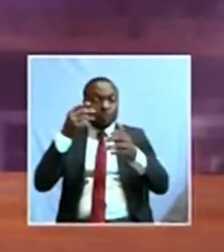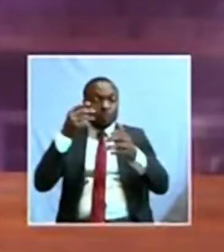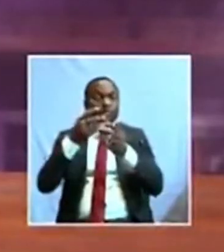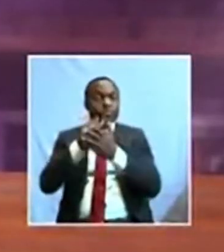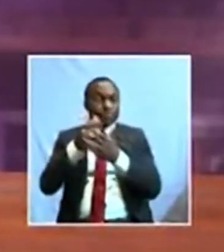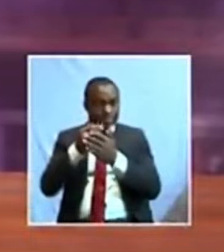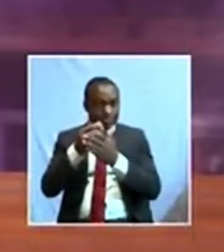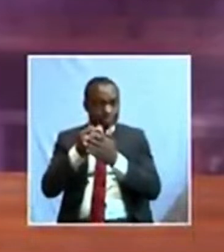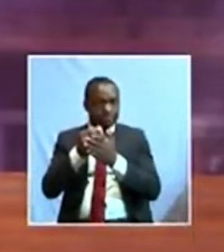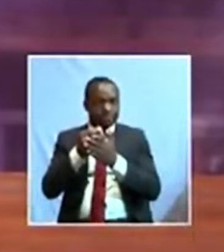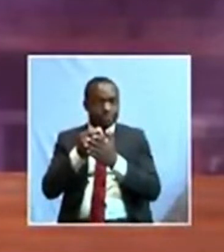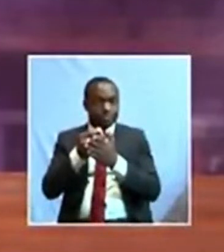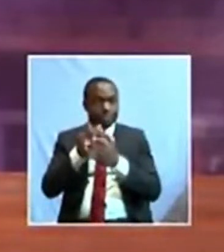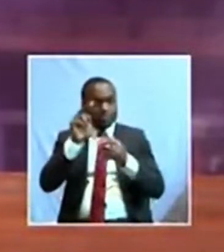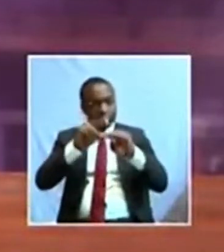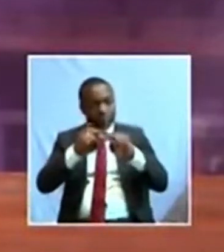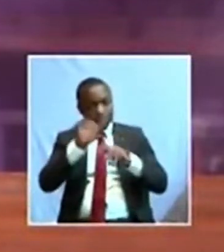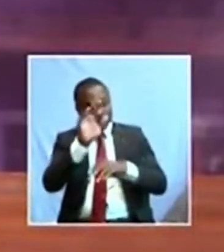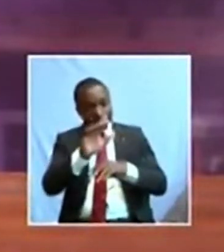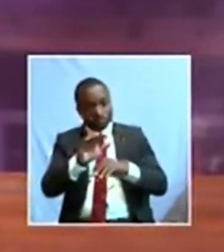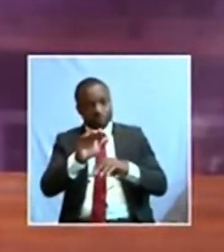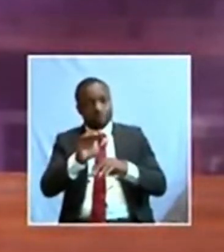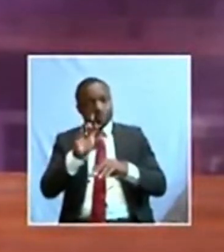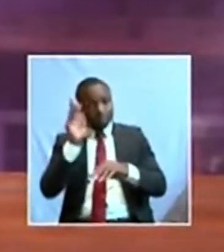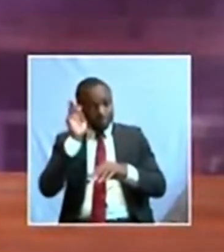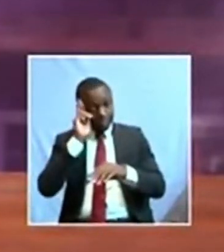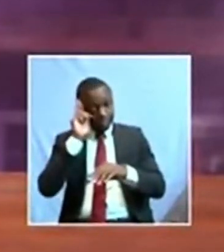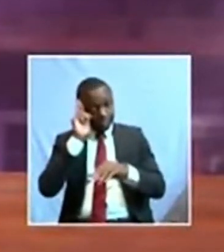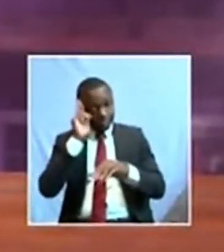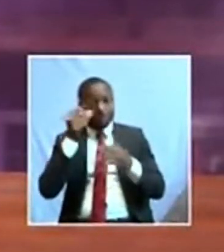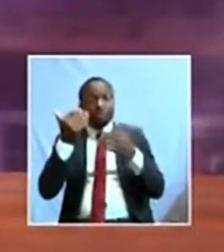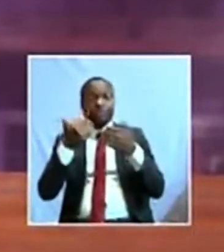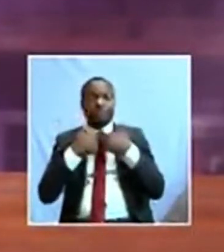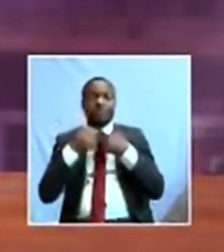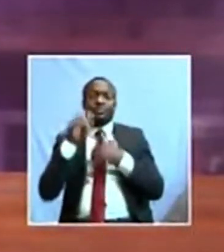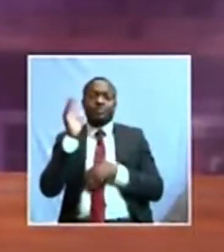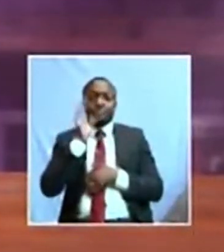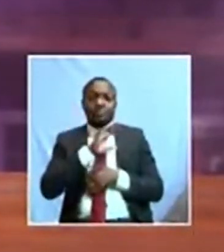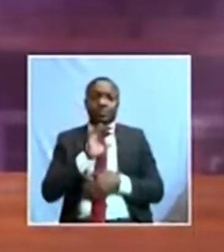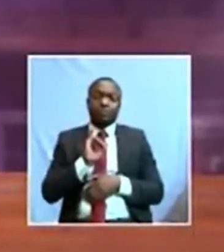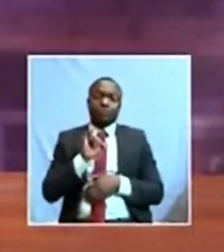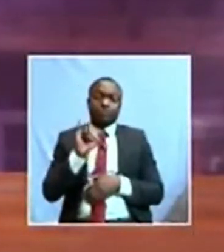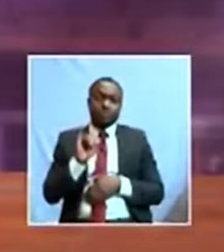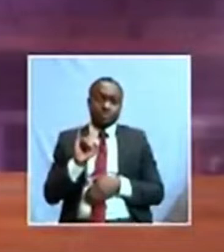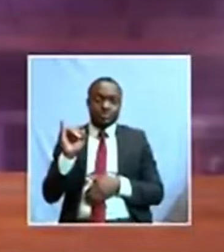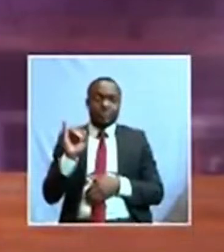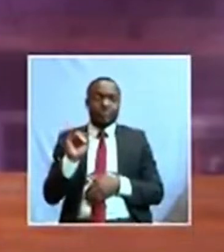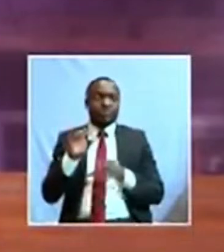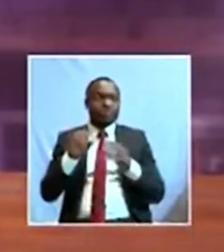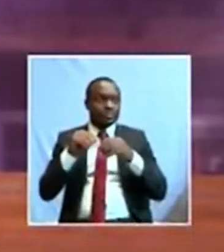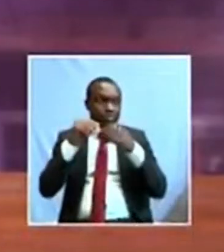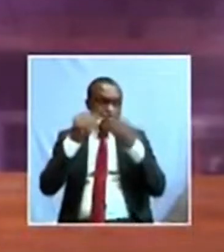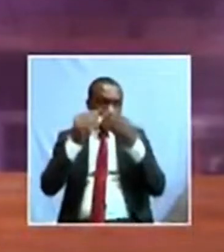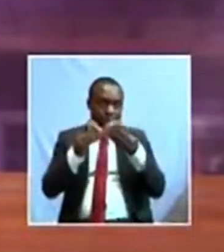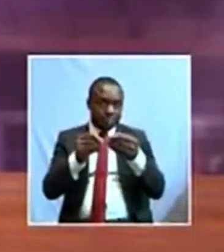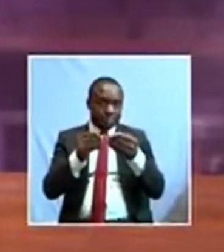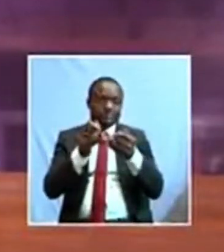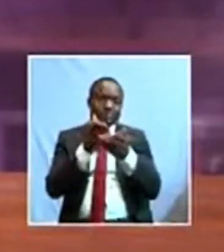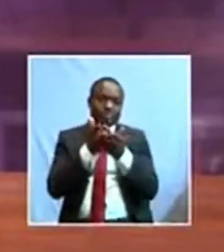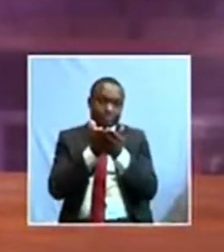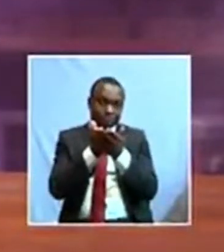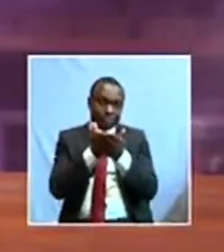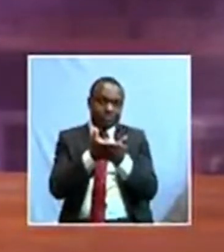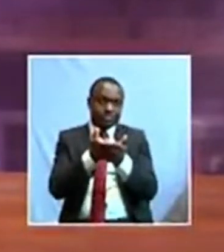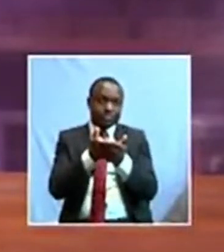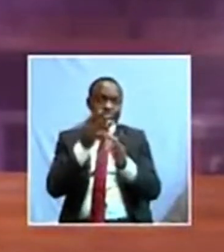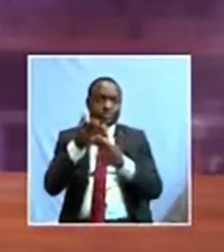account is sitting, and I remember we just had Itezhi Town Council making its submissions before